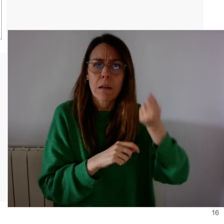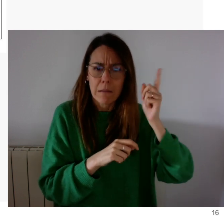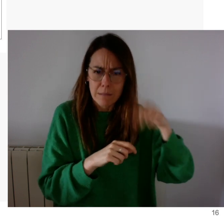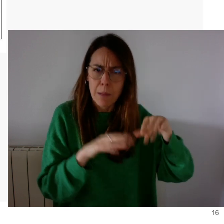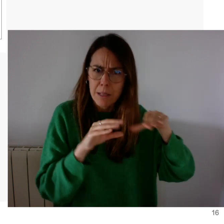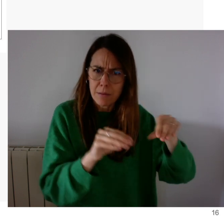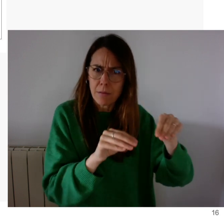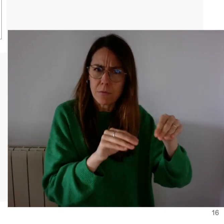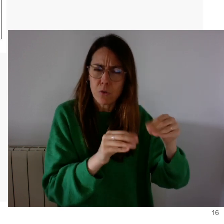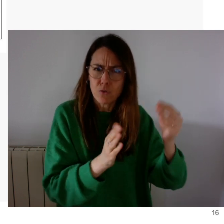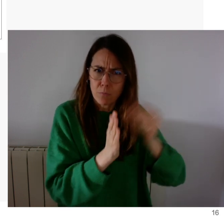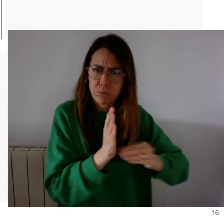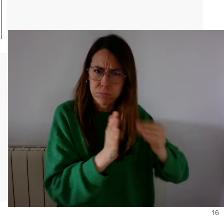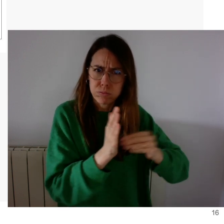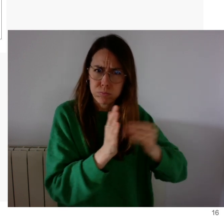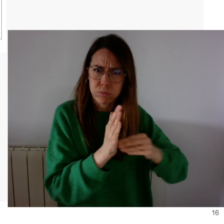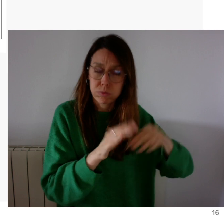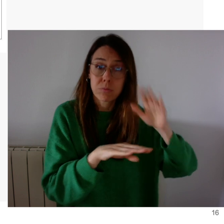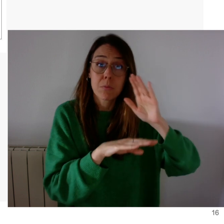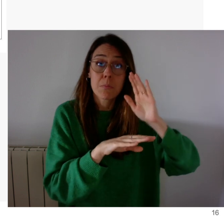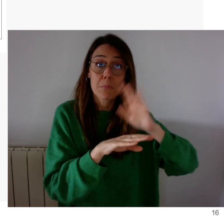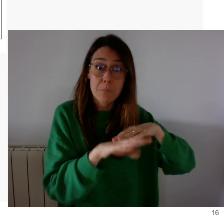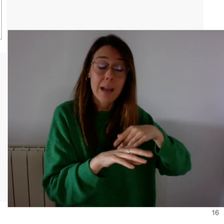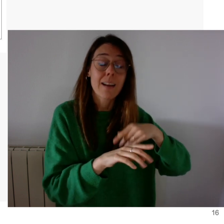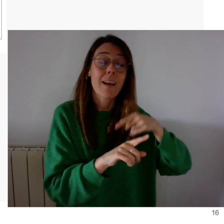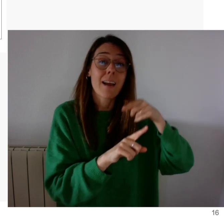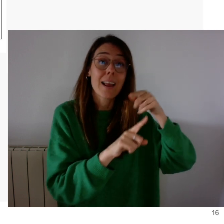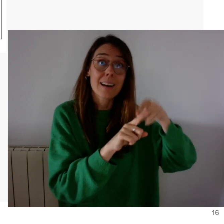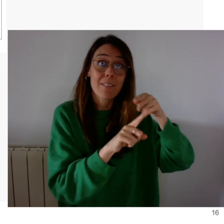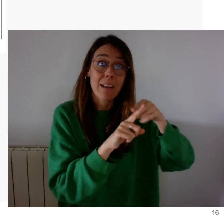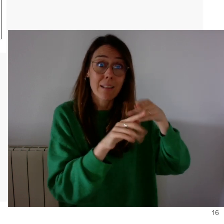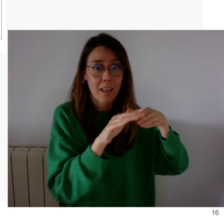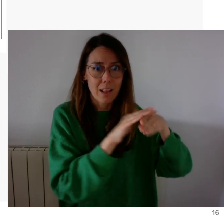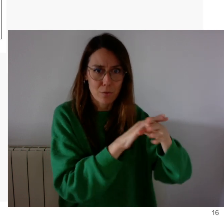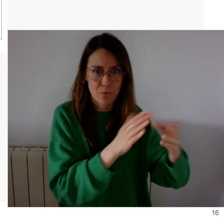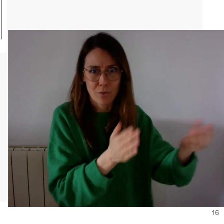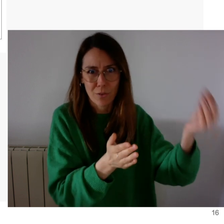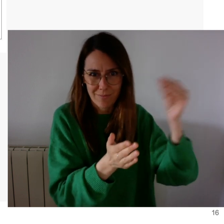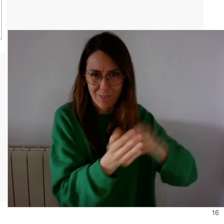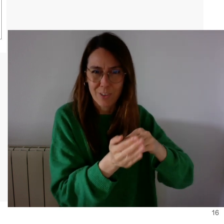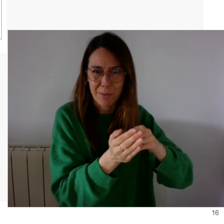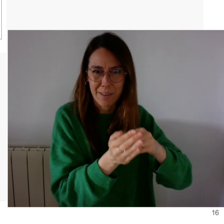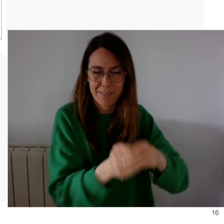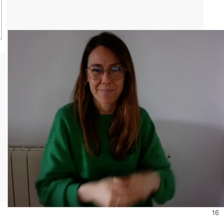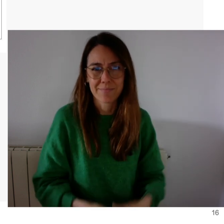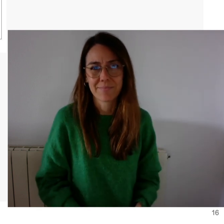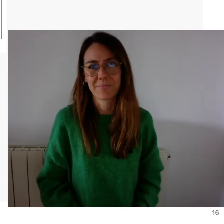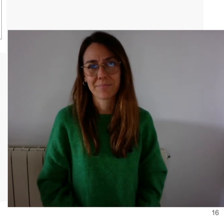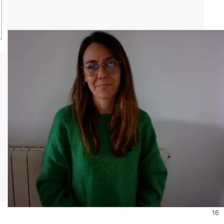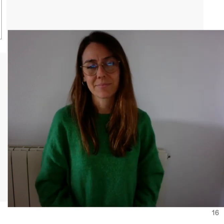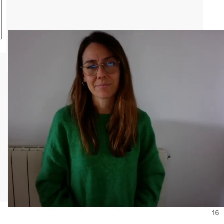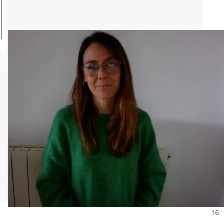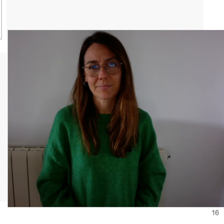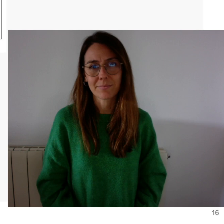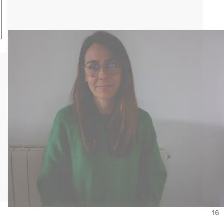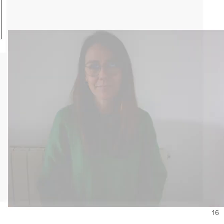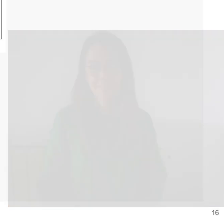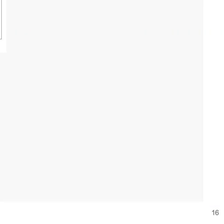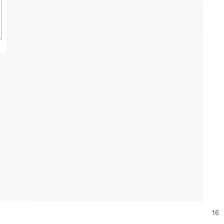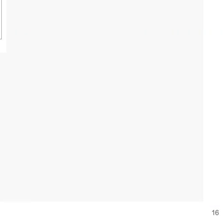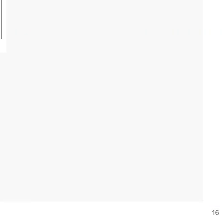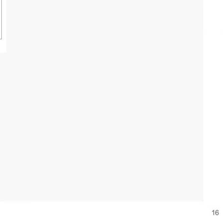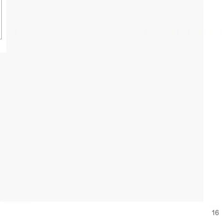in violet in the graph. Again, it's important to look anyway at absolute numbers, and we see that the